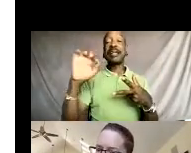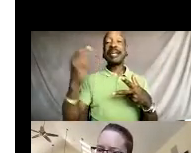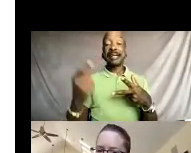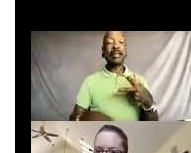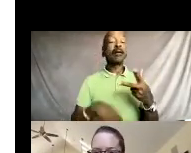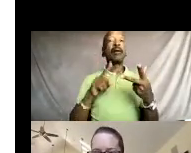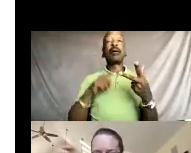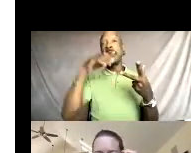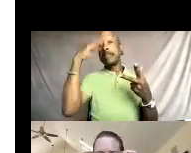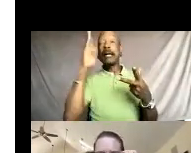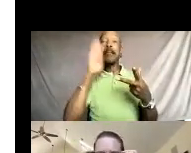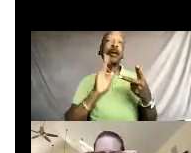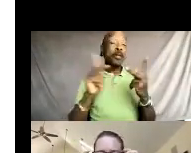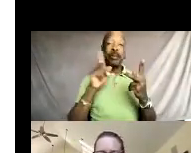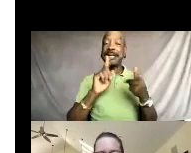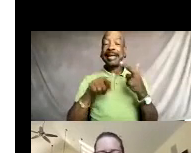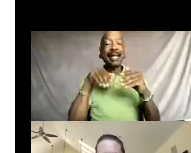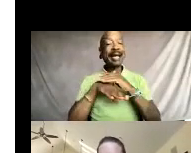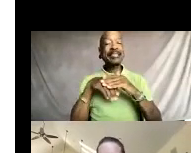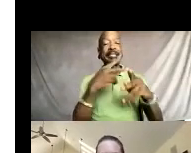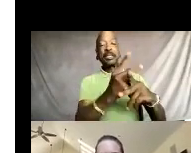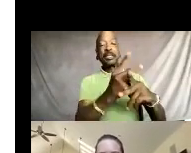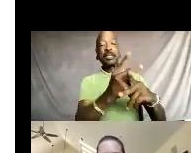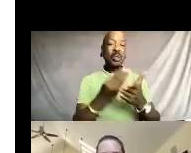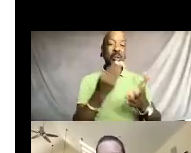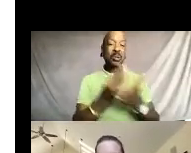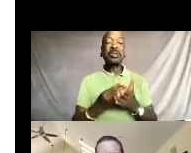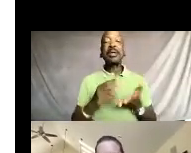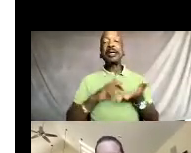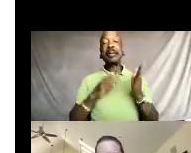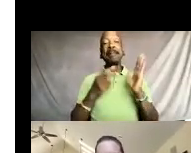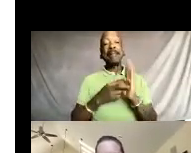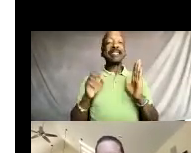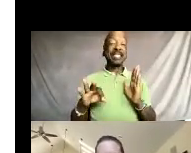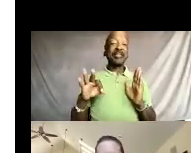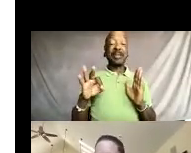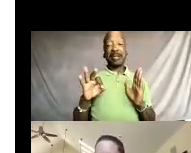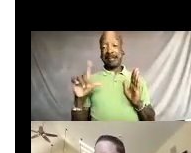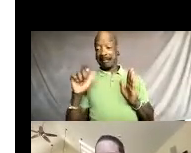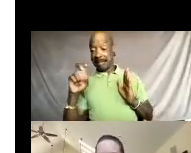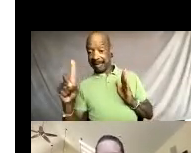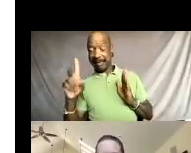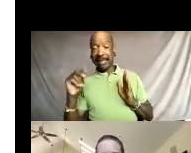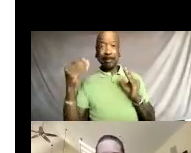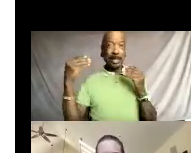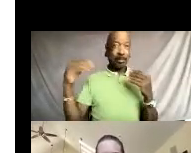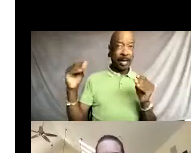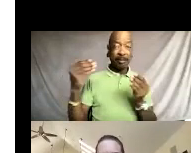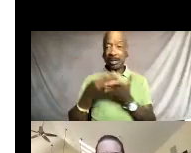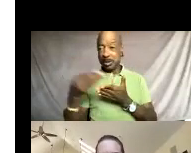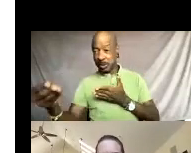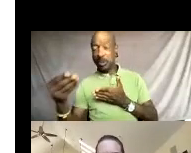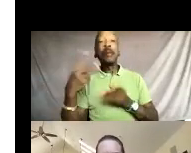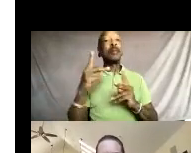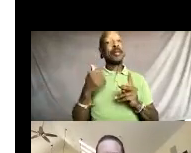loans. Gentrification, meaning that if land is alienable and a thing to be sold and bought, then those who have money are